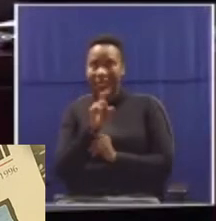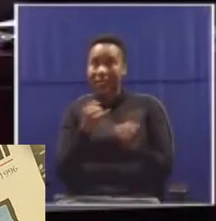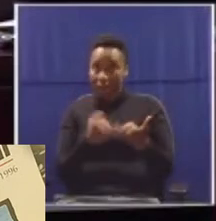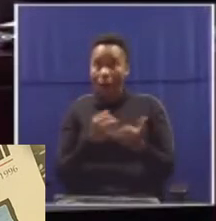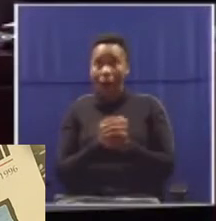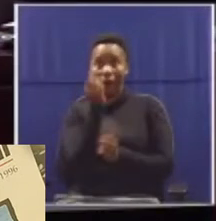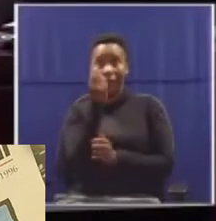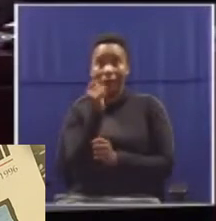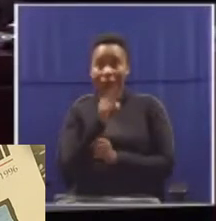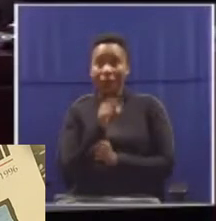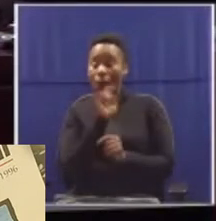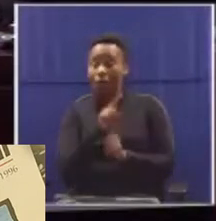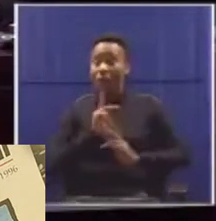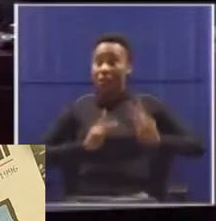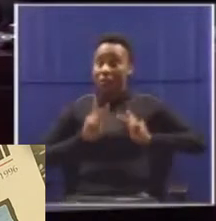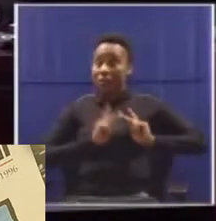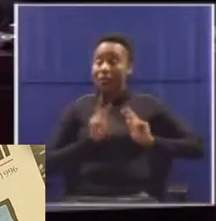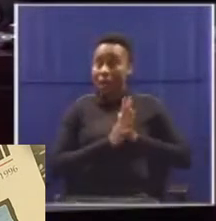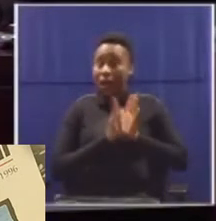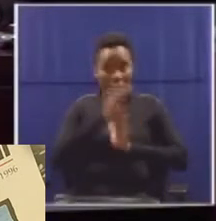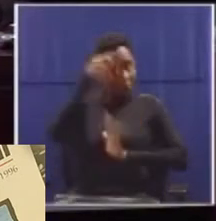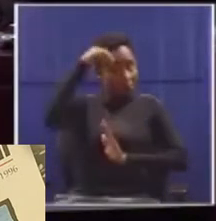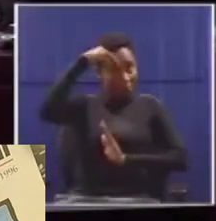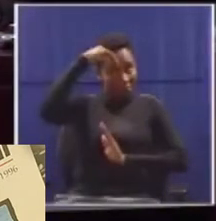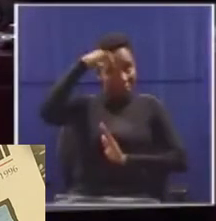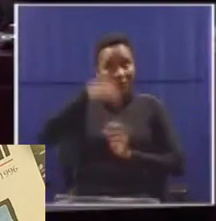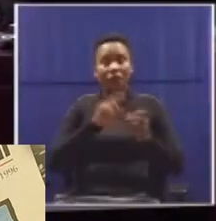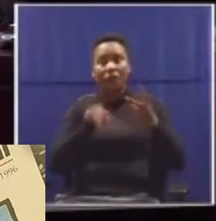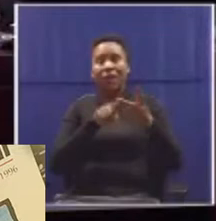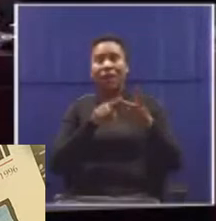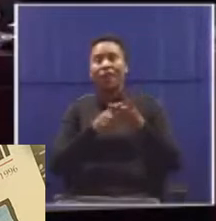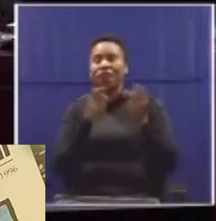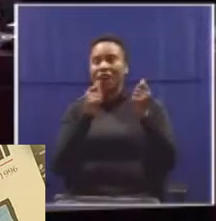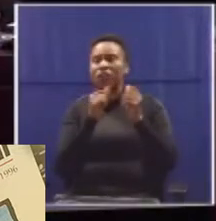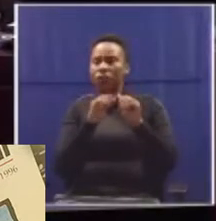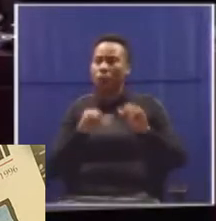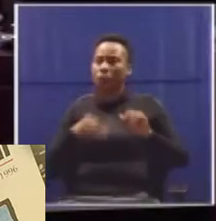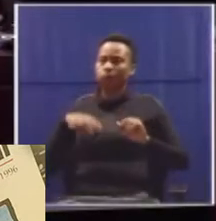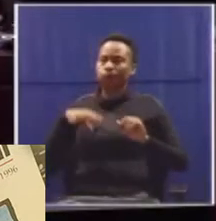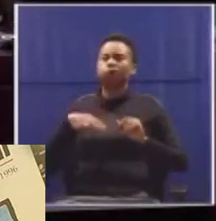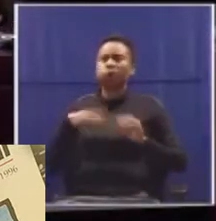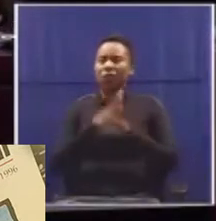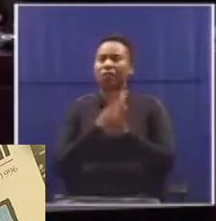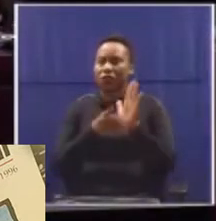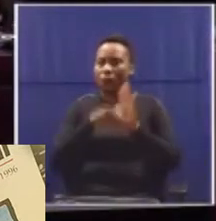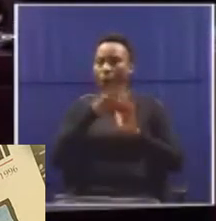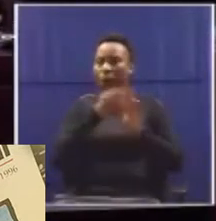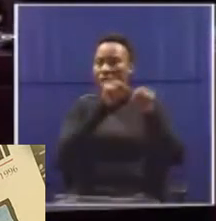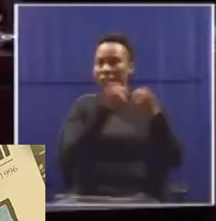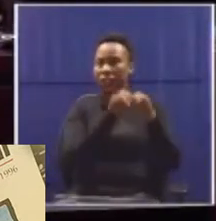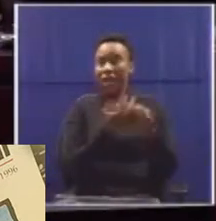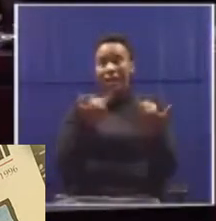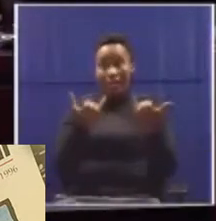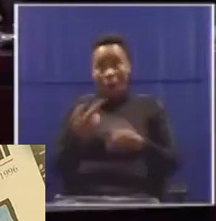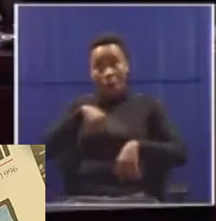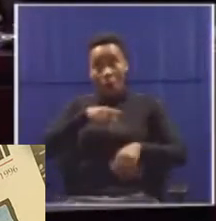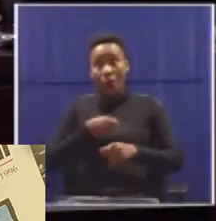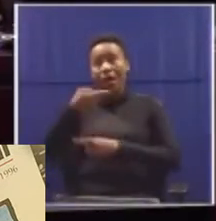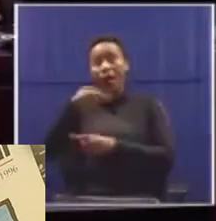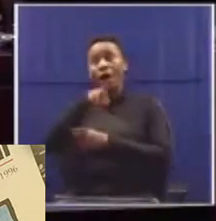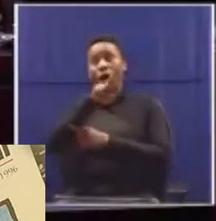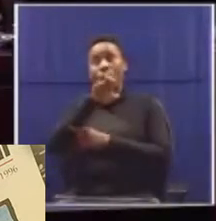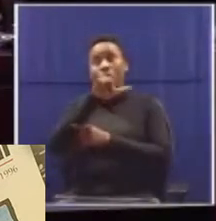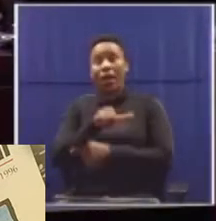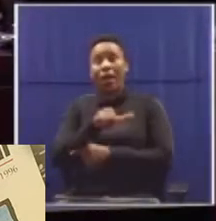fiscal integrity and financial well-being in the development of the nation now we've been gray listed and we can't simply